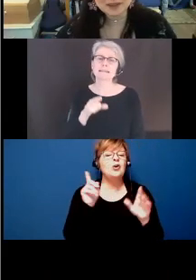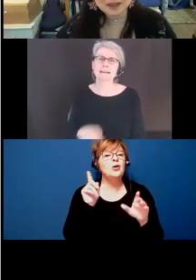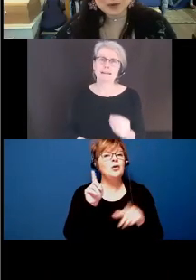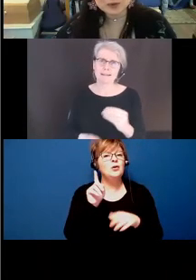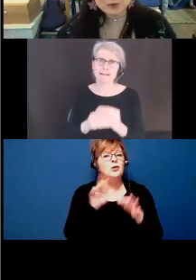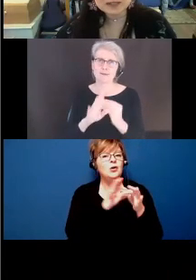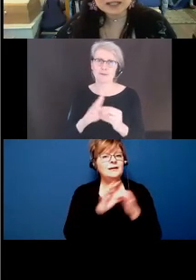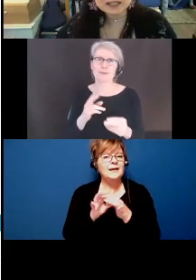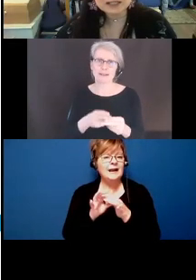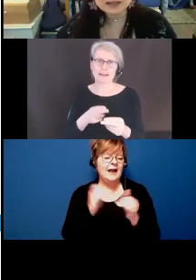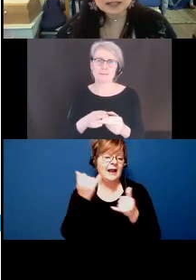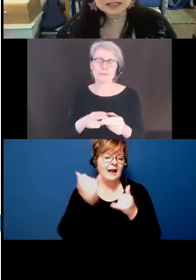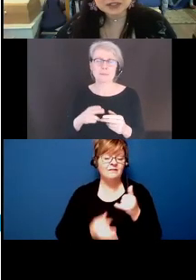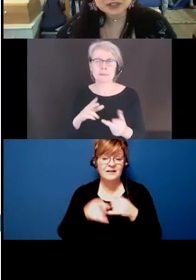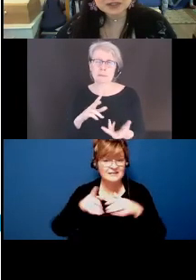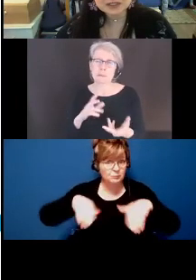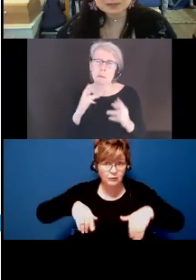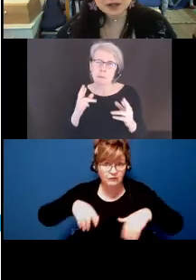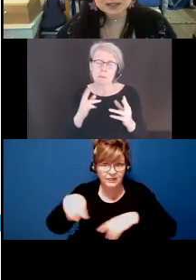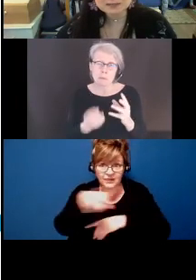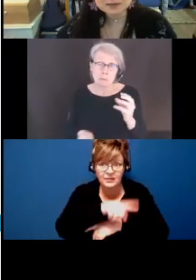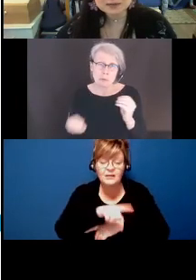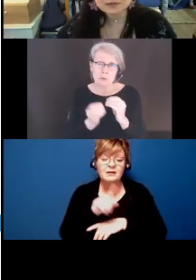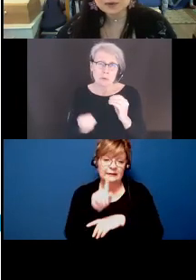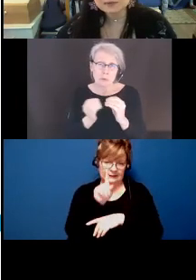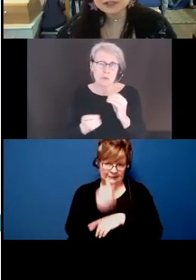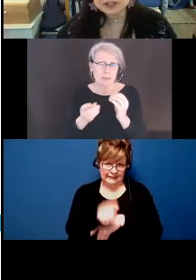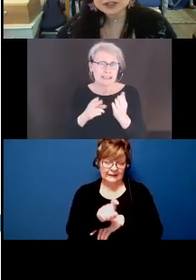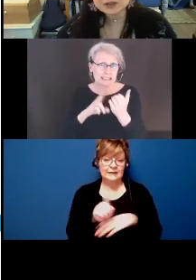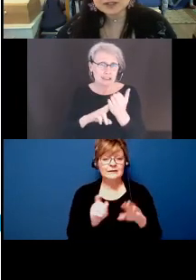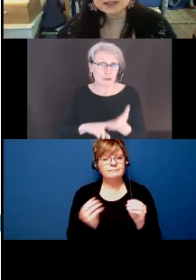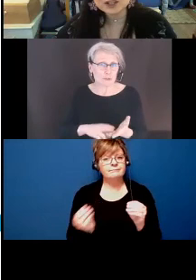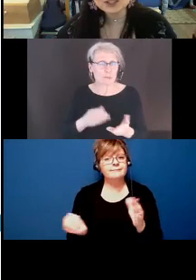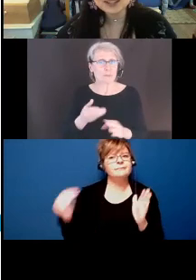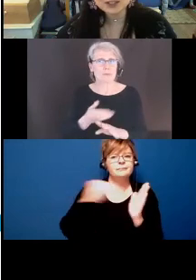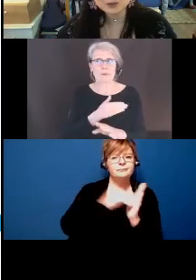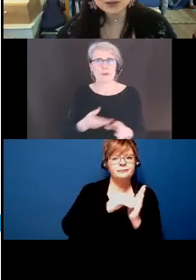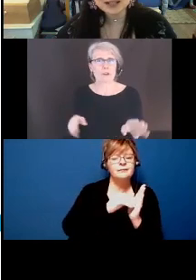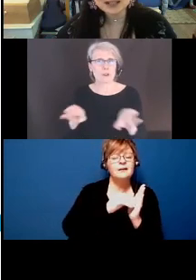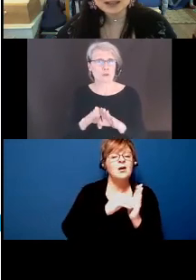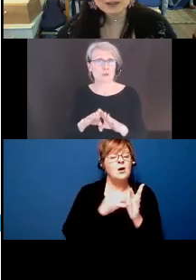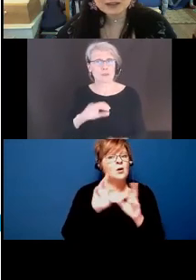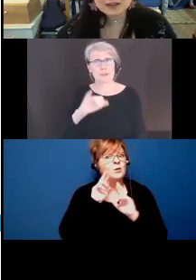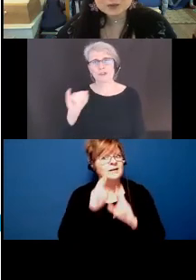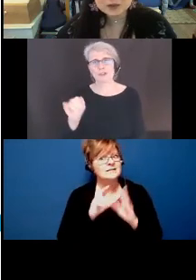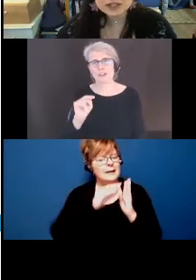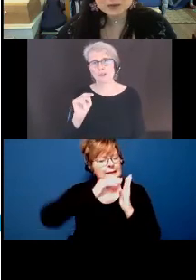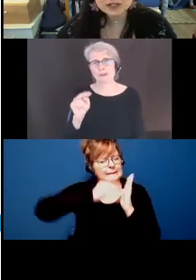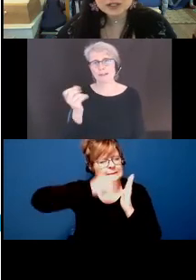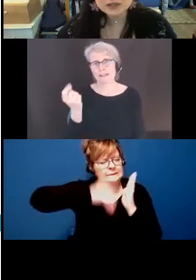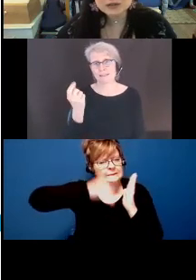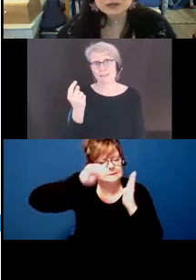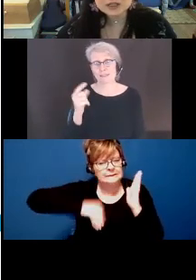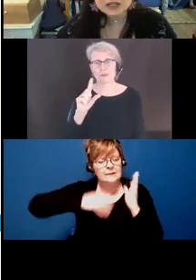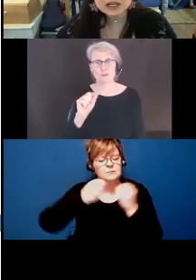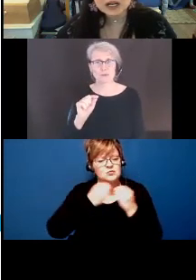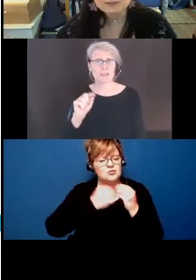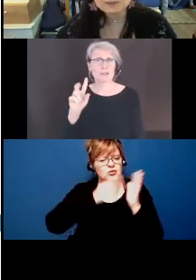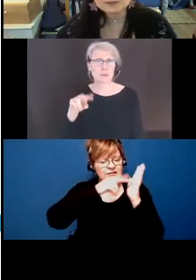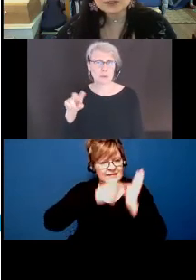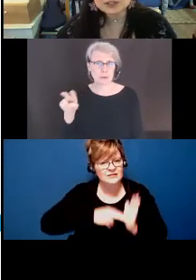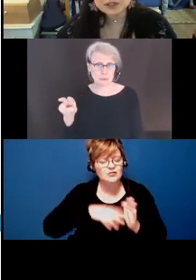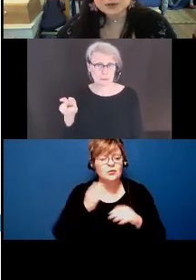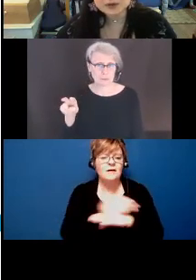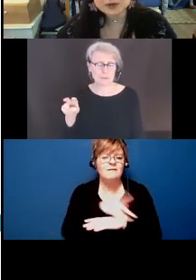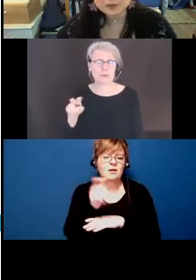name. We're hoping to get as many signatures as possible before the petition closes on January 11th, 2022.